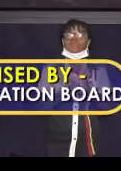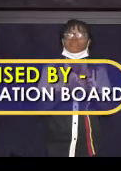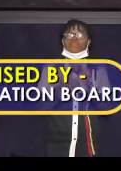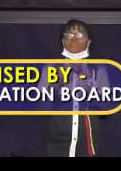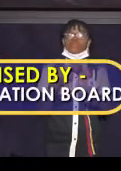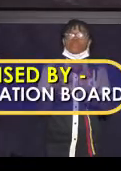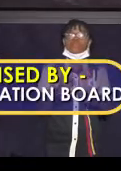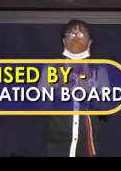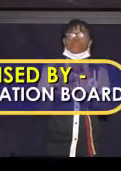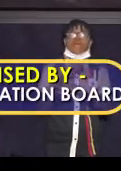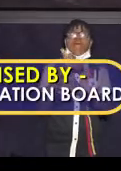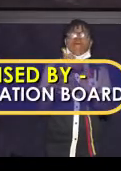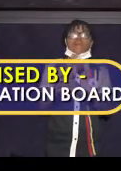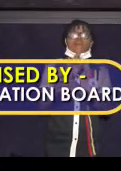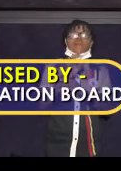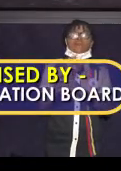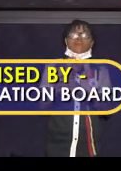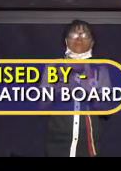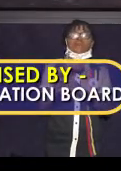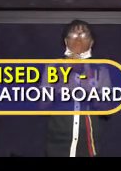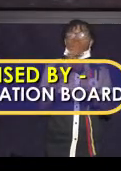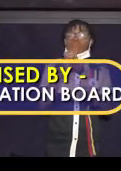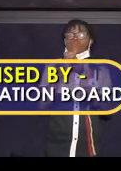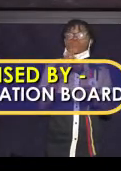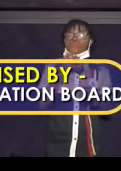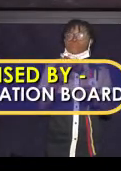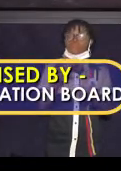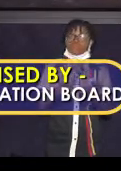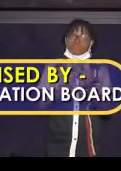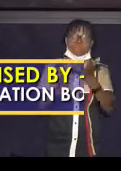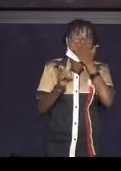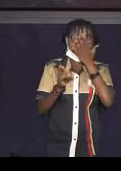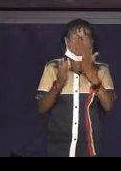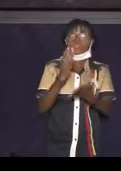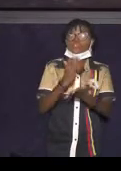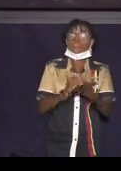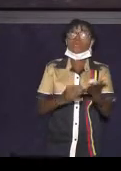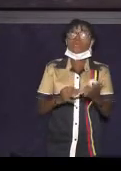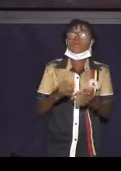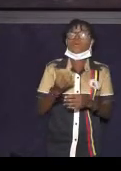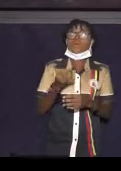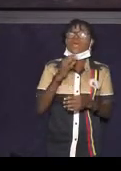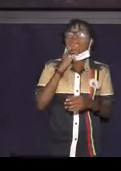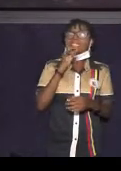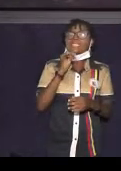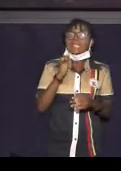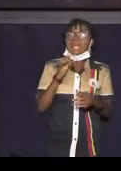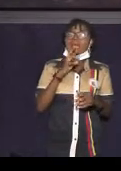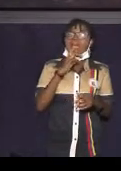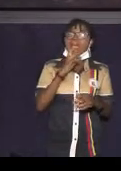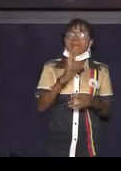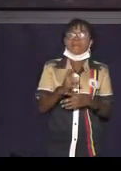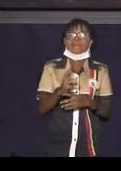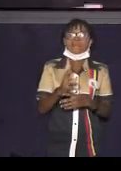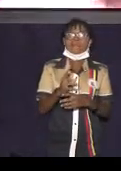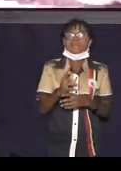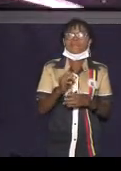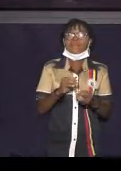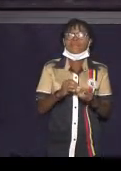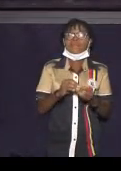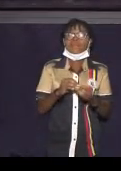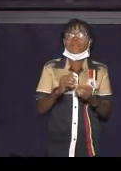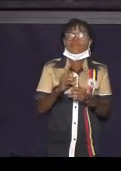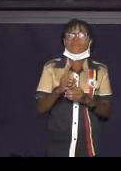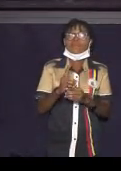of abused drugs. Let's look at some examples. Some examples of drugs often abused are, let's look at